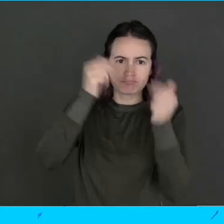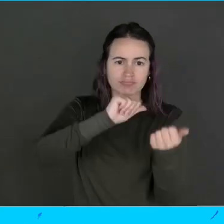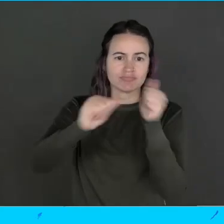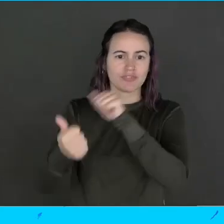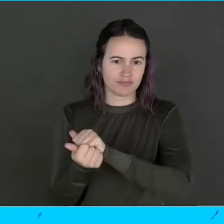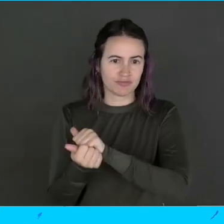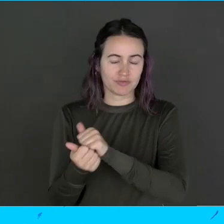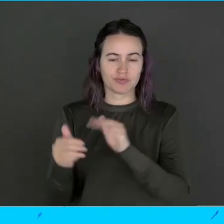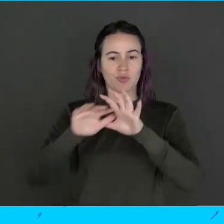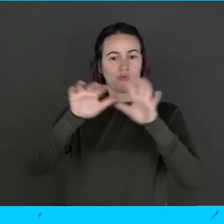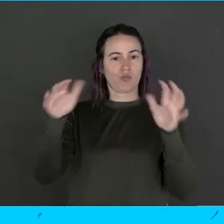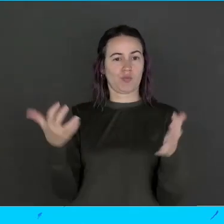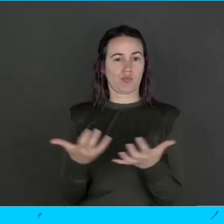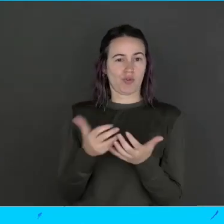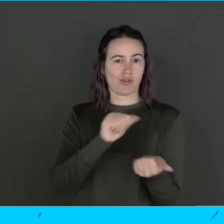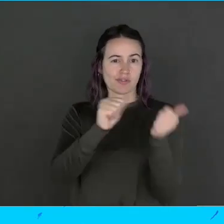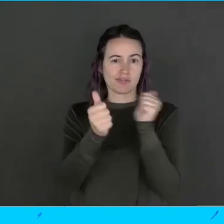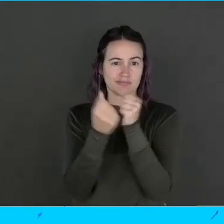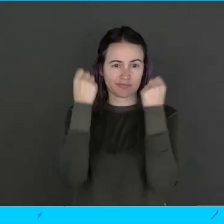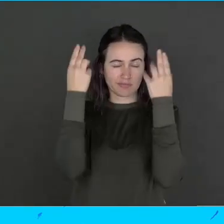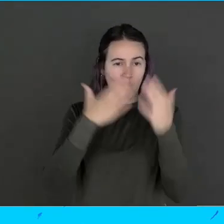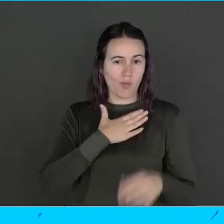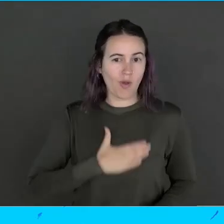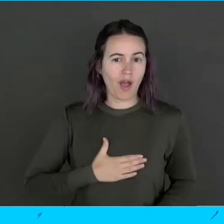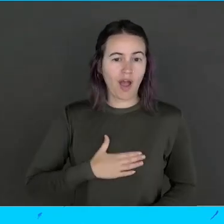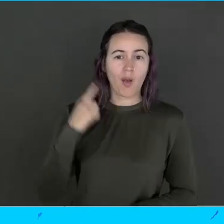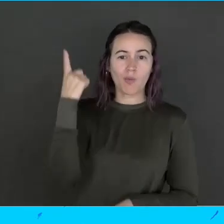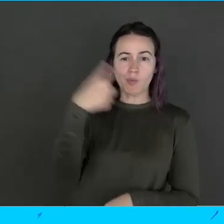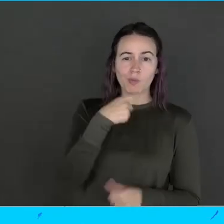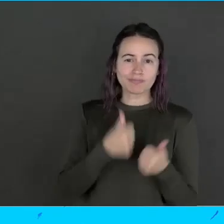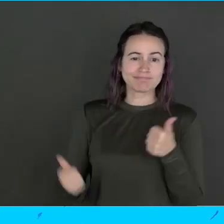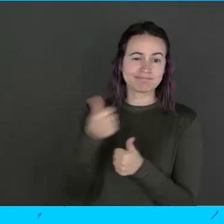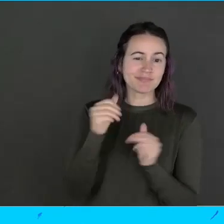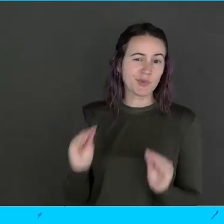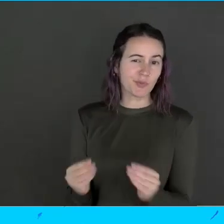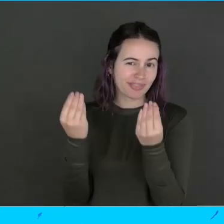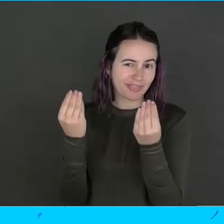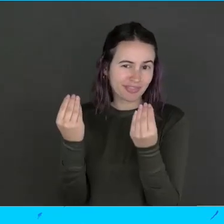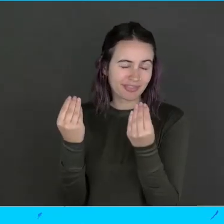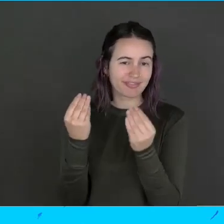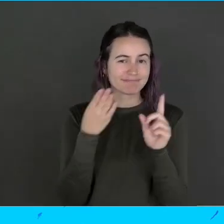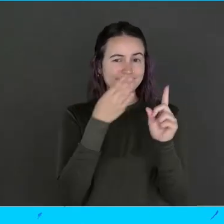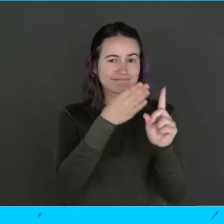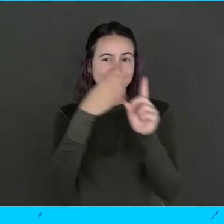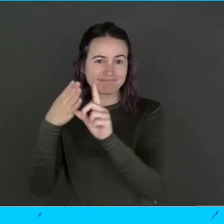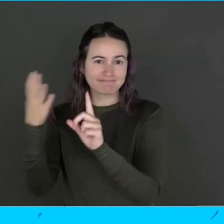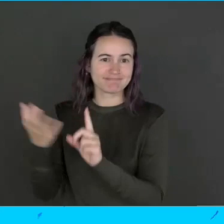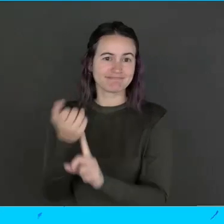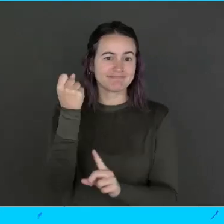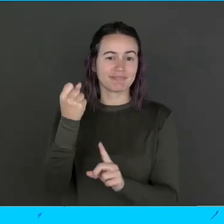need to openly converse with the youth and consult them when we set goals, for they are currently left out in the cold and